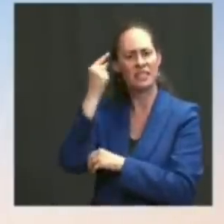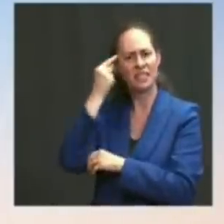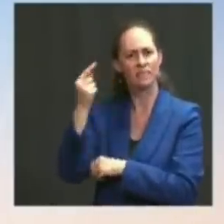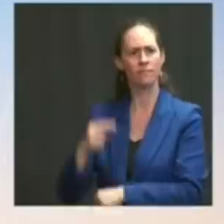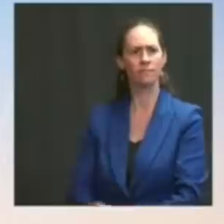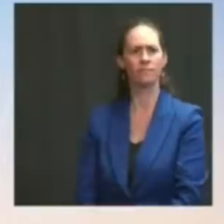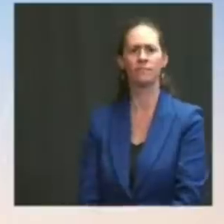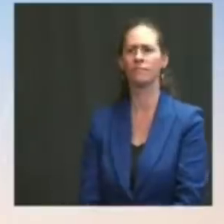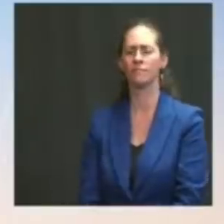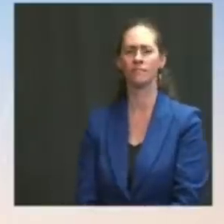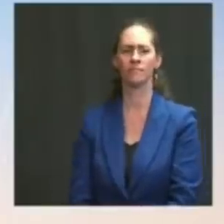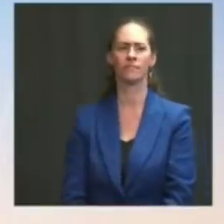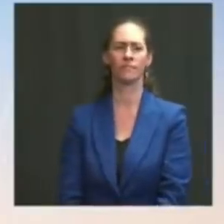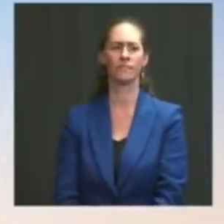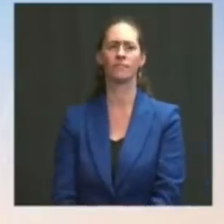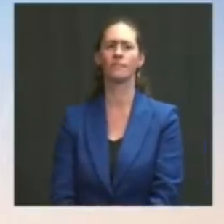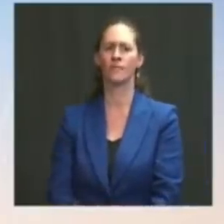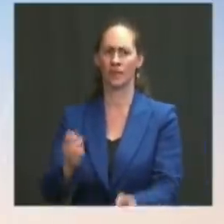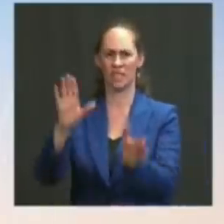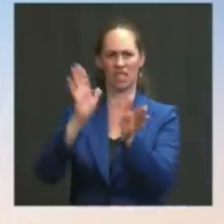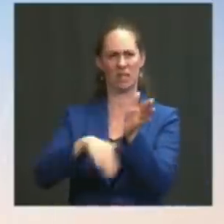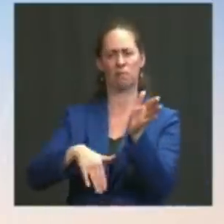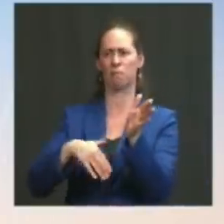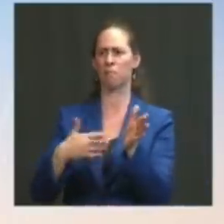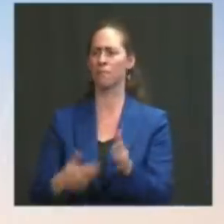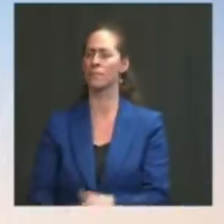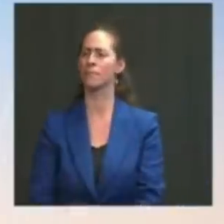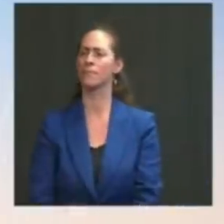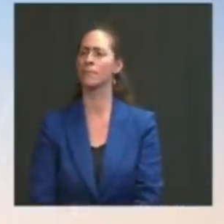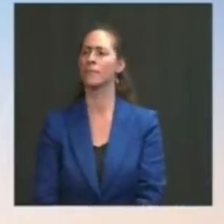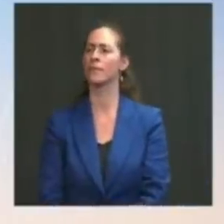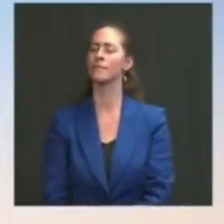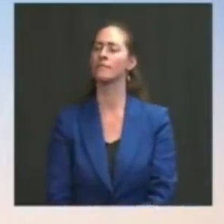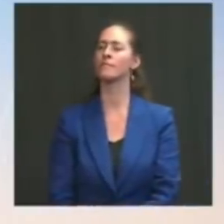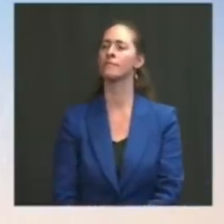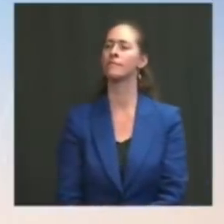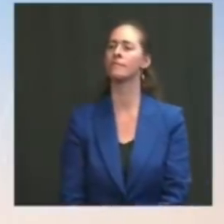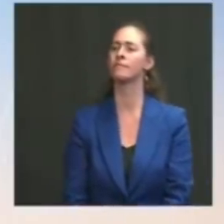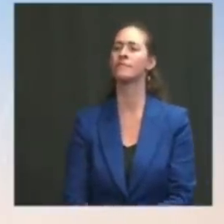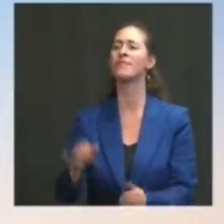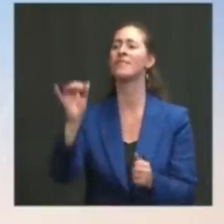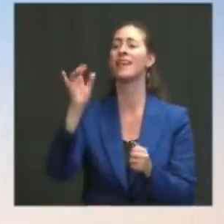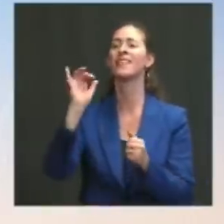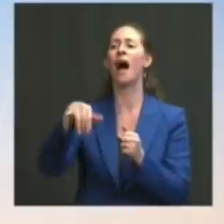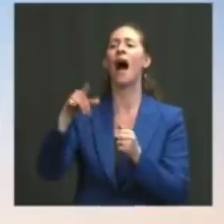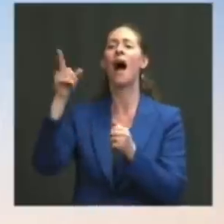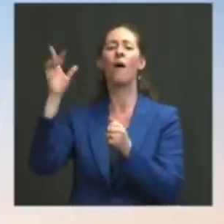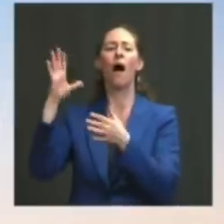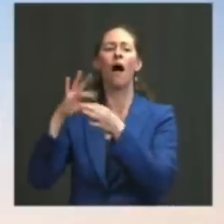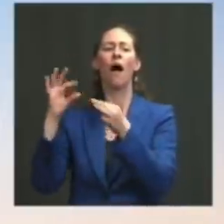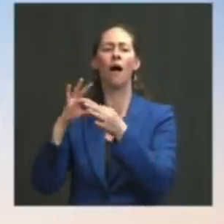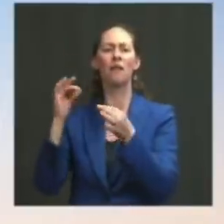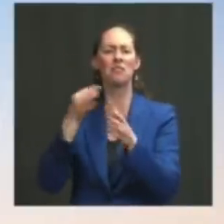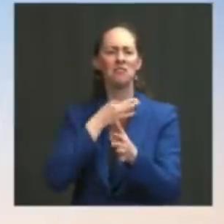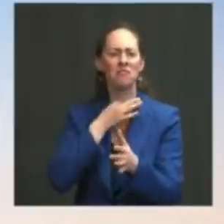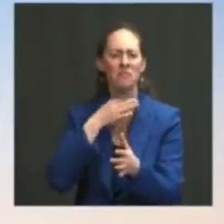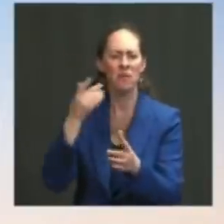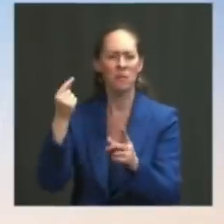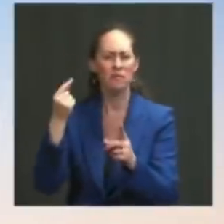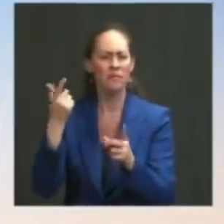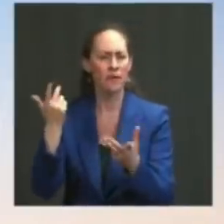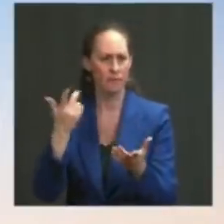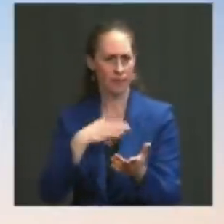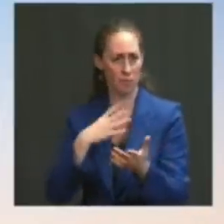July barbecue. So that was what the tweet was noting. So does the White House think that 16 cents off a barbecue has more of an impact on people's